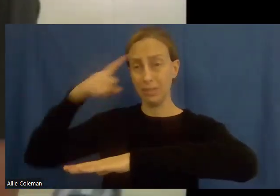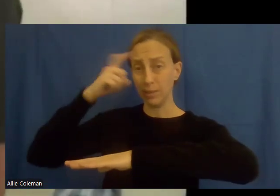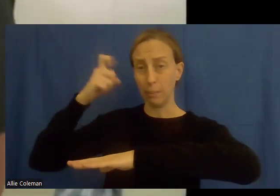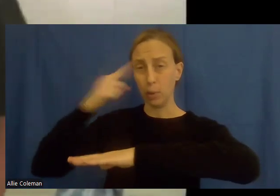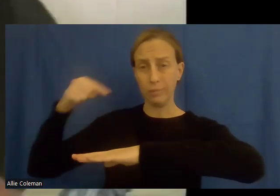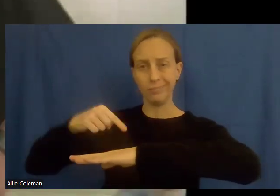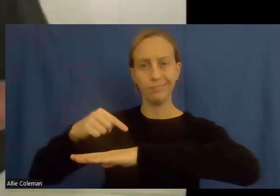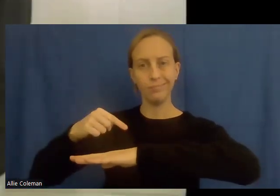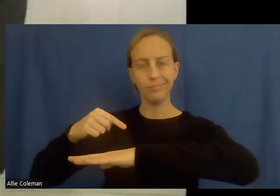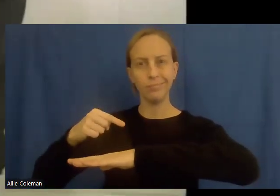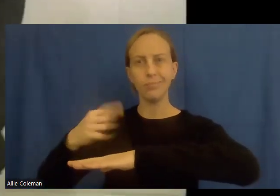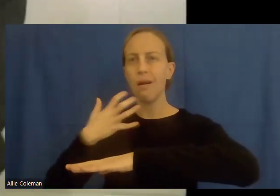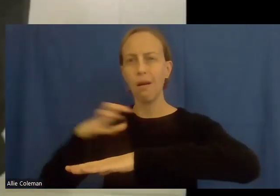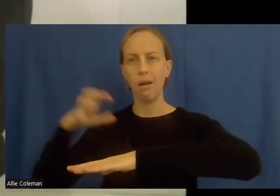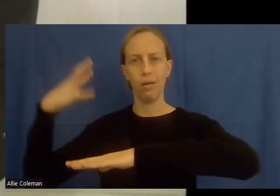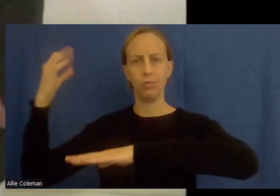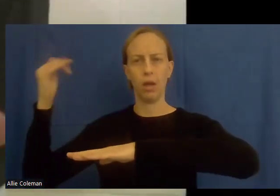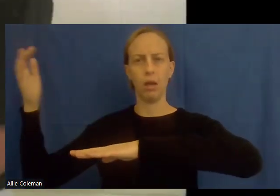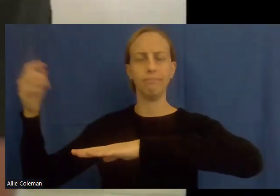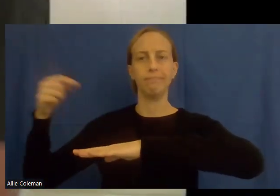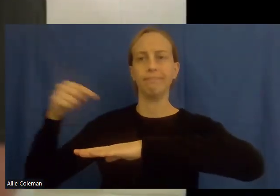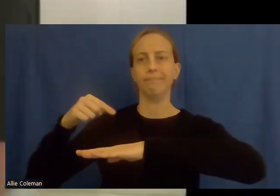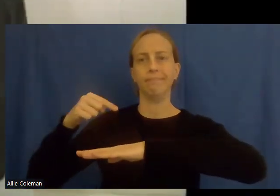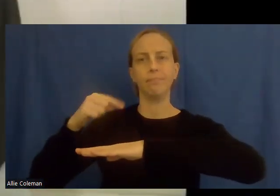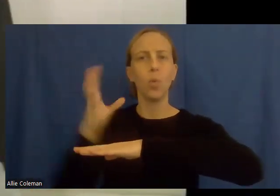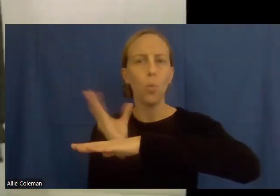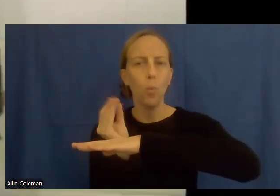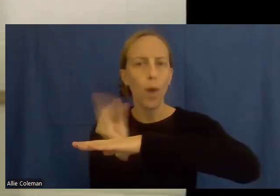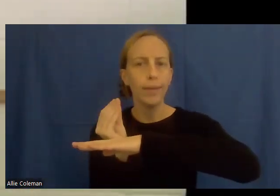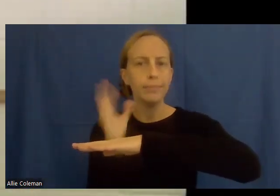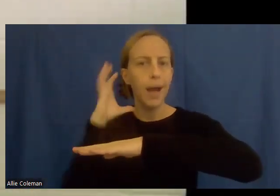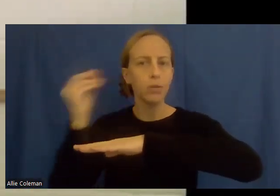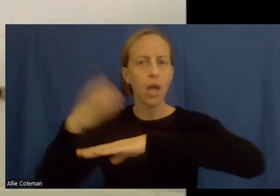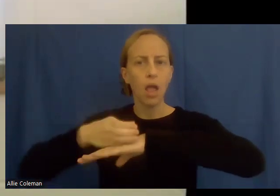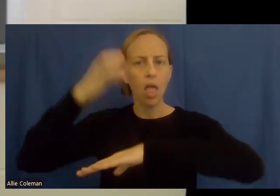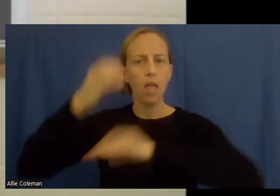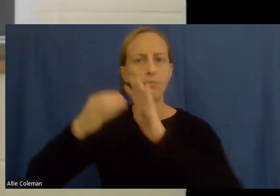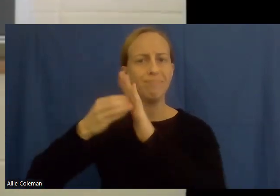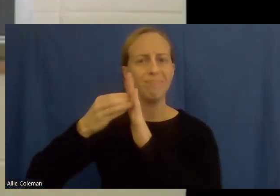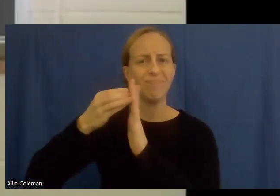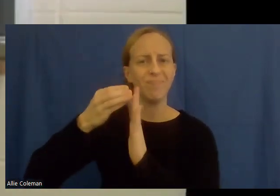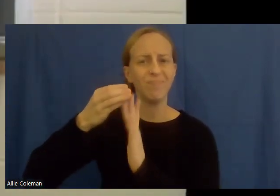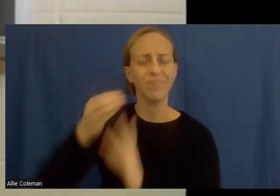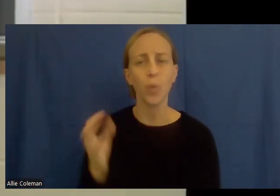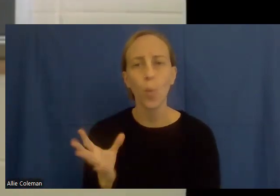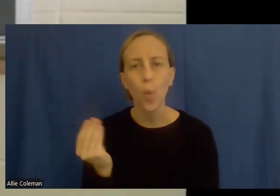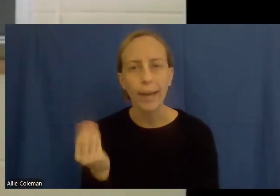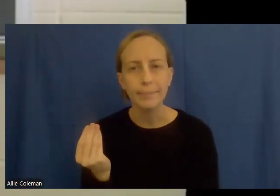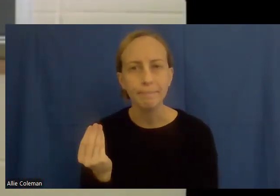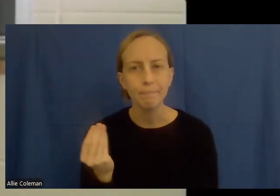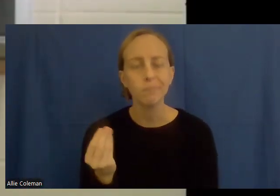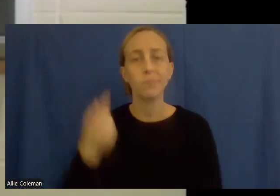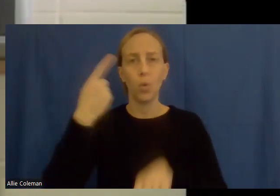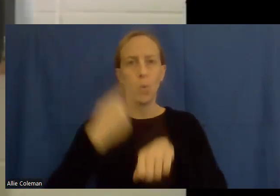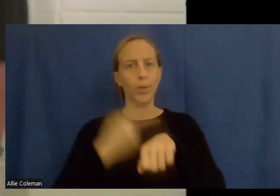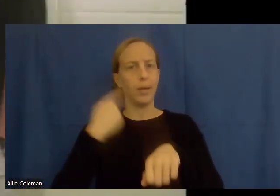back, and then there's moisture all around the outside of it. I did this, we'll do it here in just a little bit. One time I was talking about